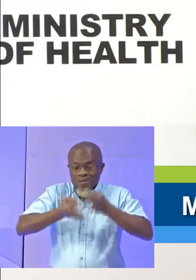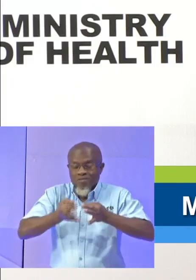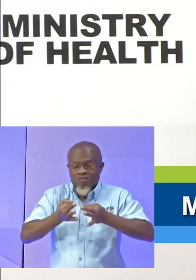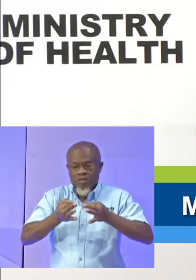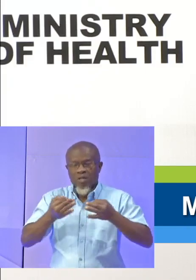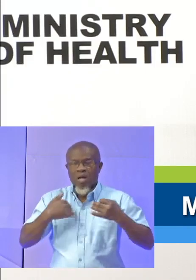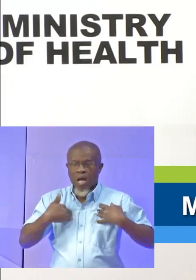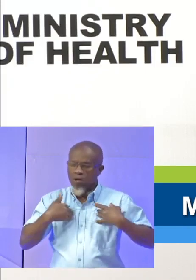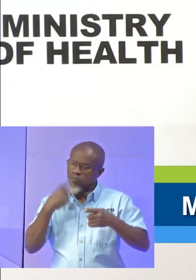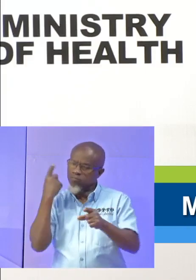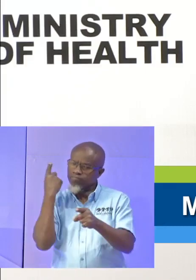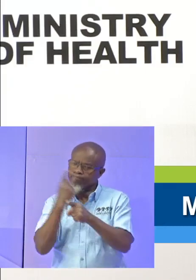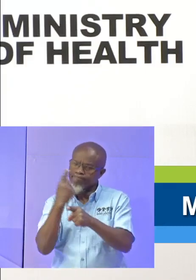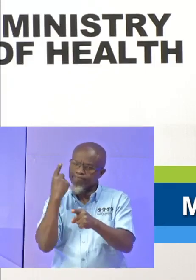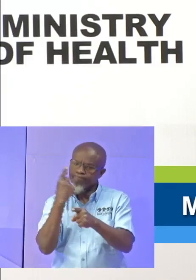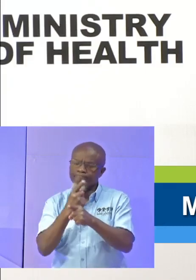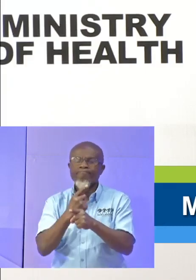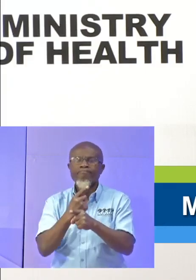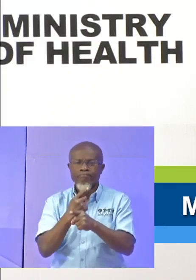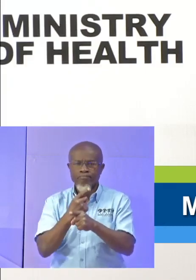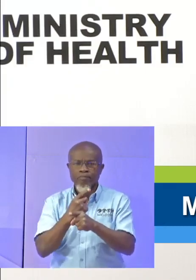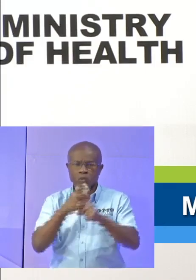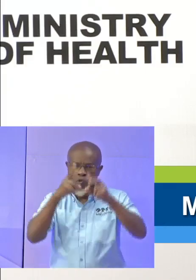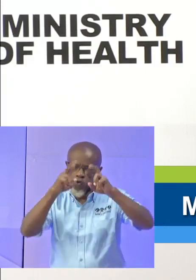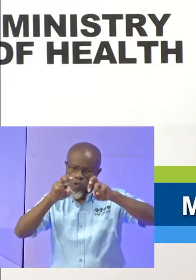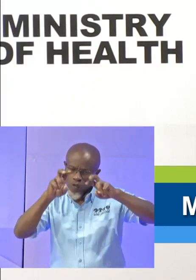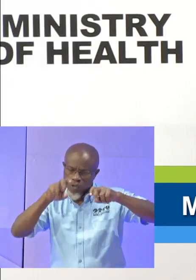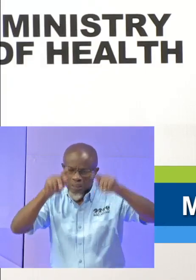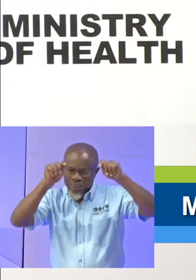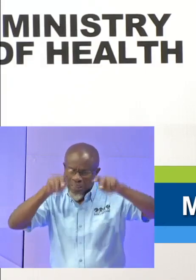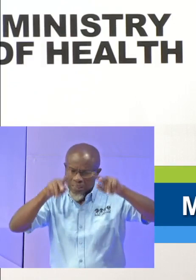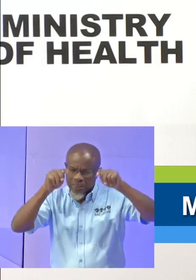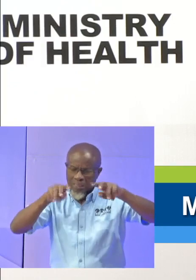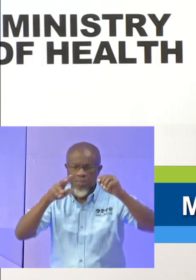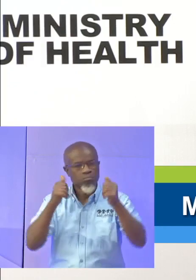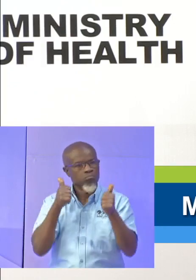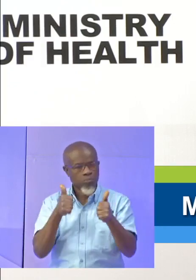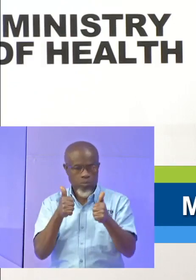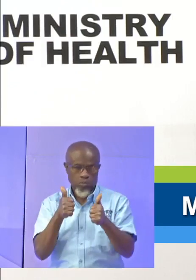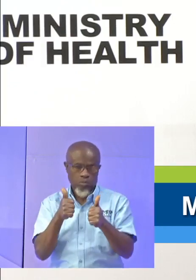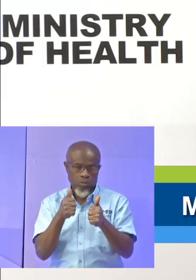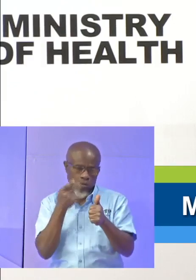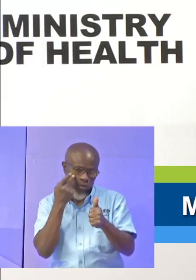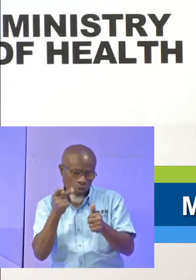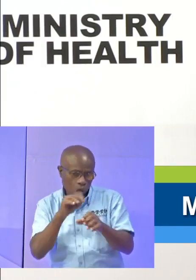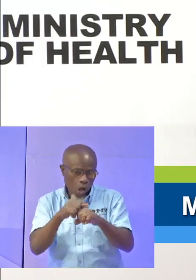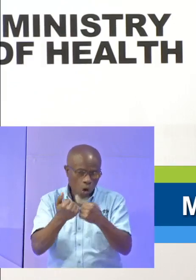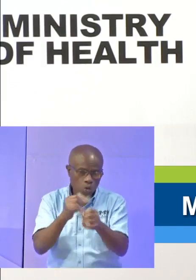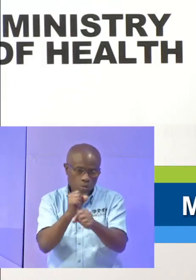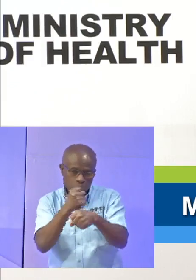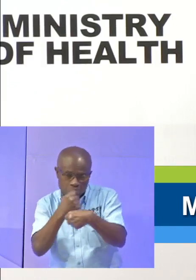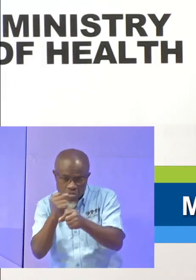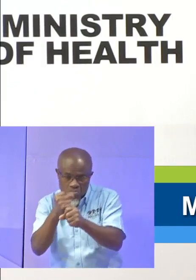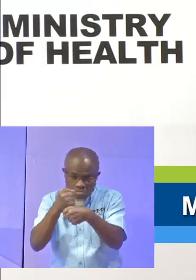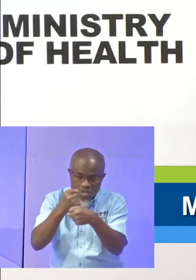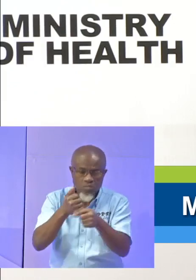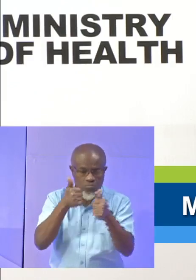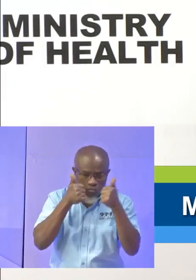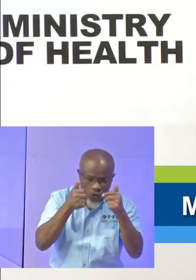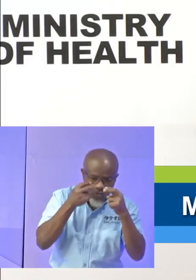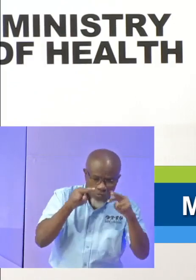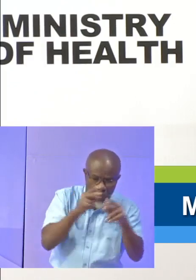appropriate sites, that the vaccines or products are manufactured in sites with proven quality indicators, what we call good